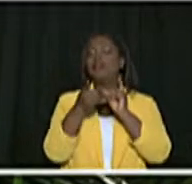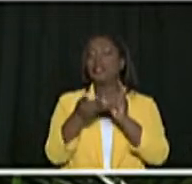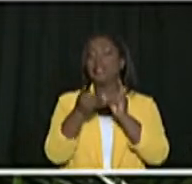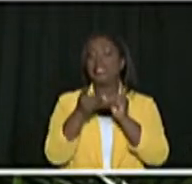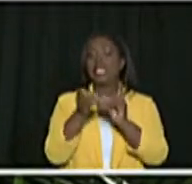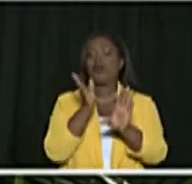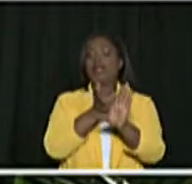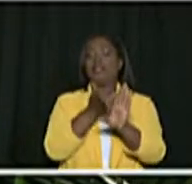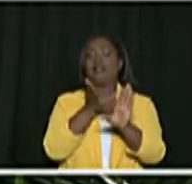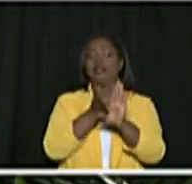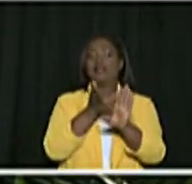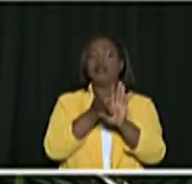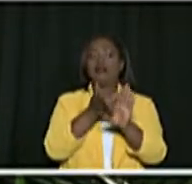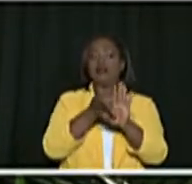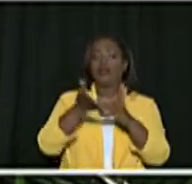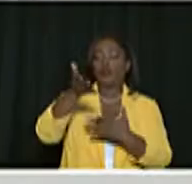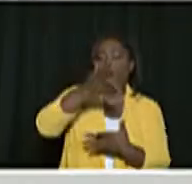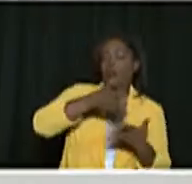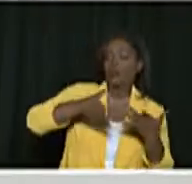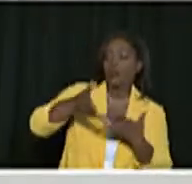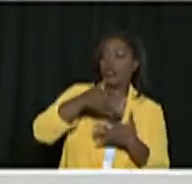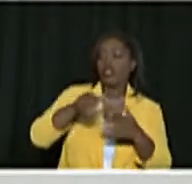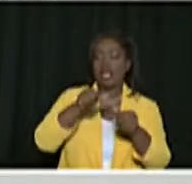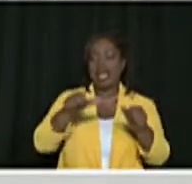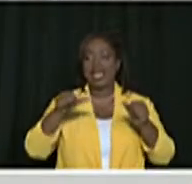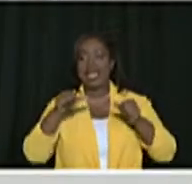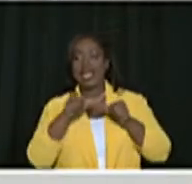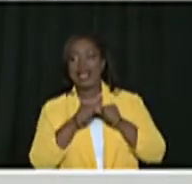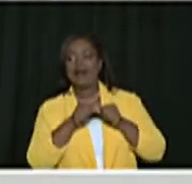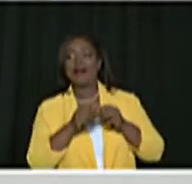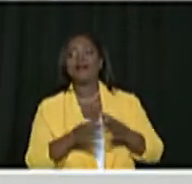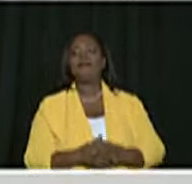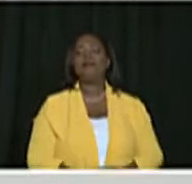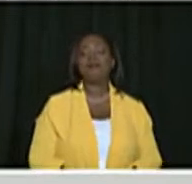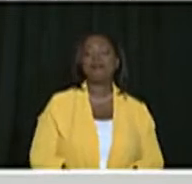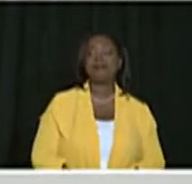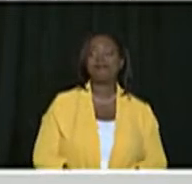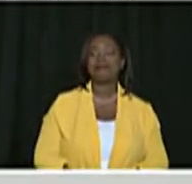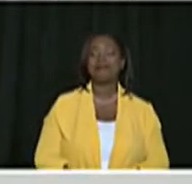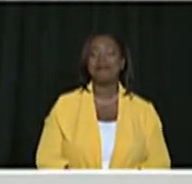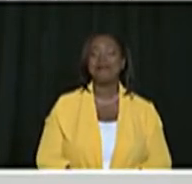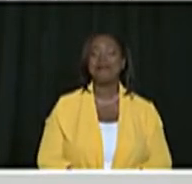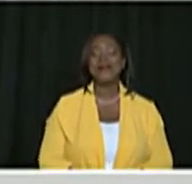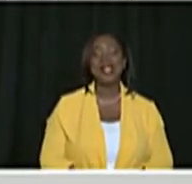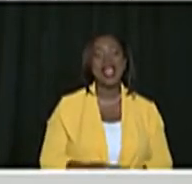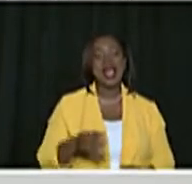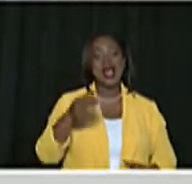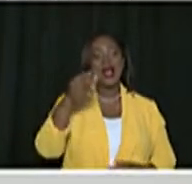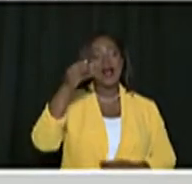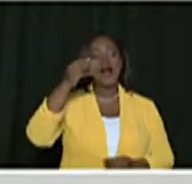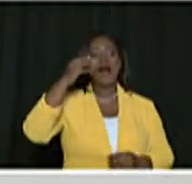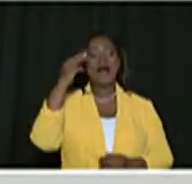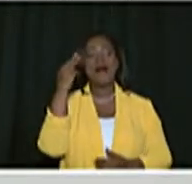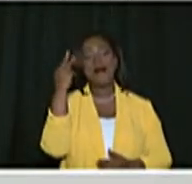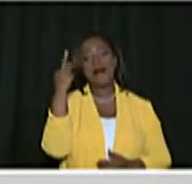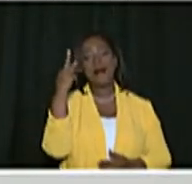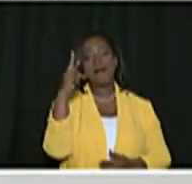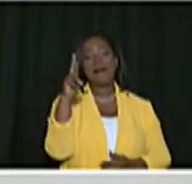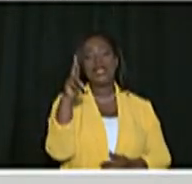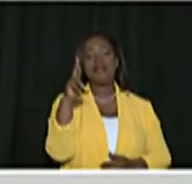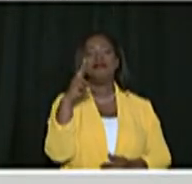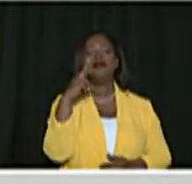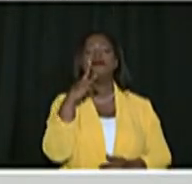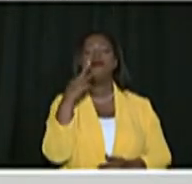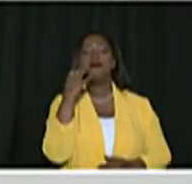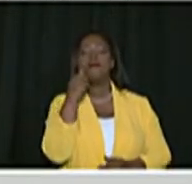in any event. Yeah. Thank you, Minister. Mrs. Gage-Gray, here's one for you from social media. According to reports, there are more